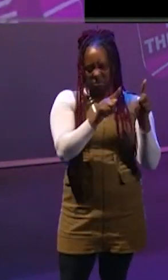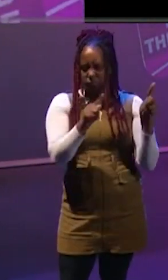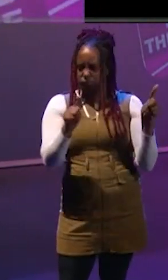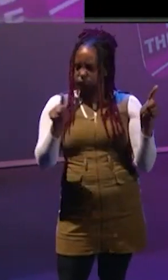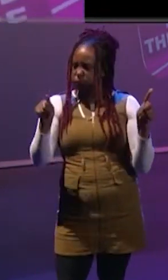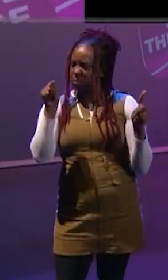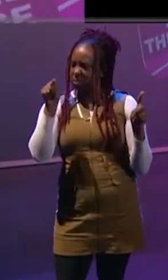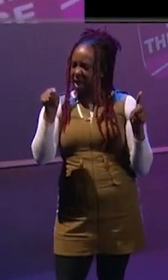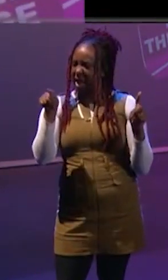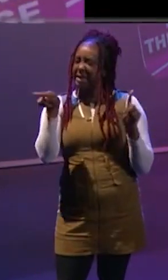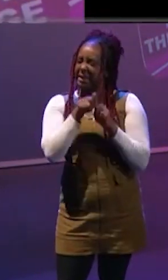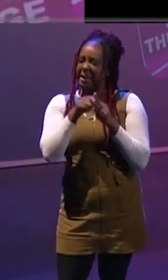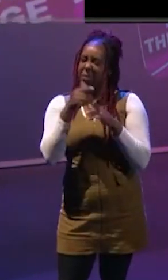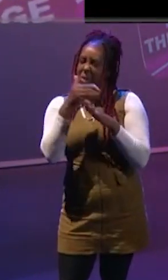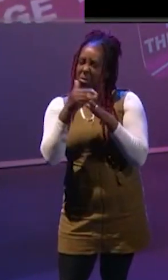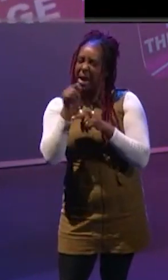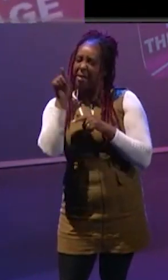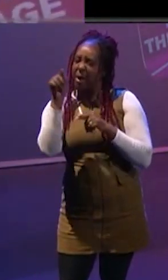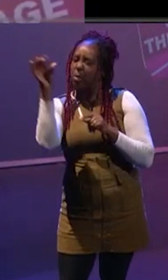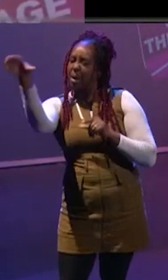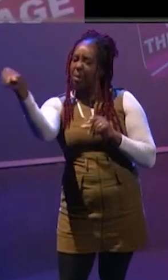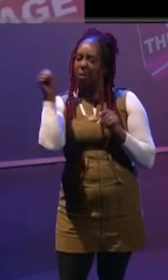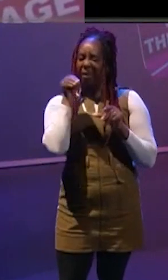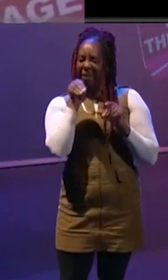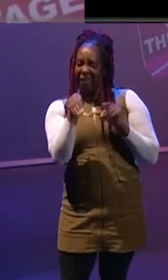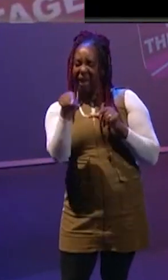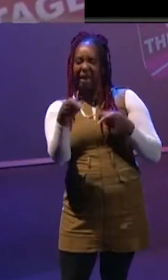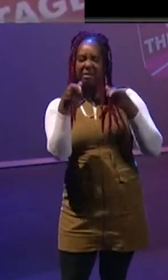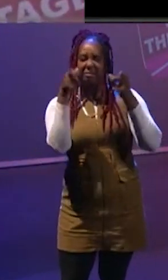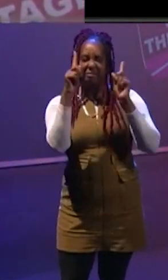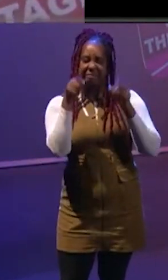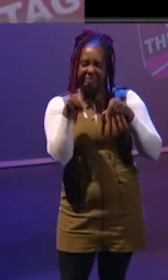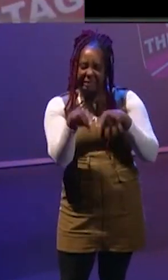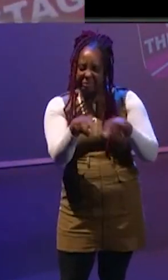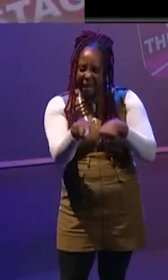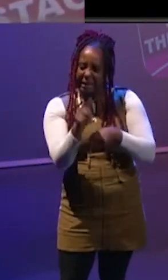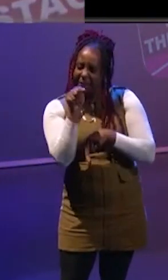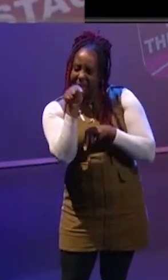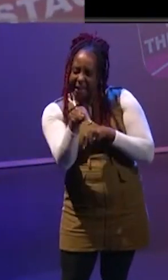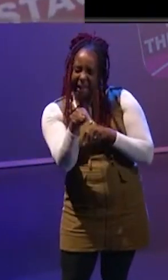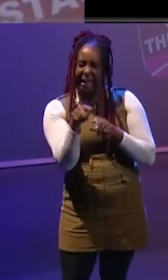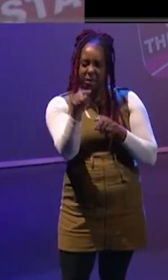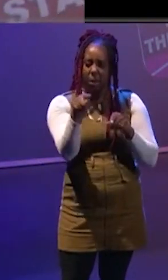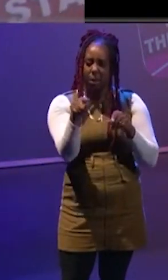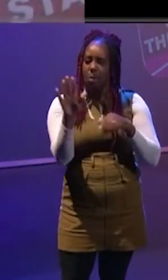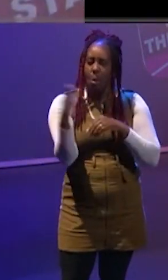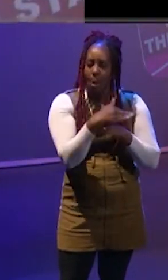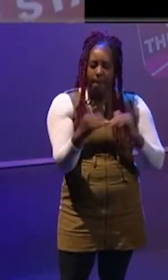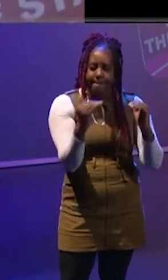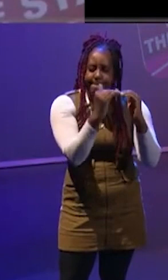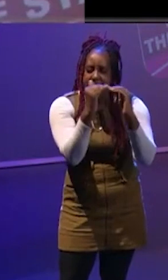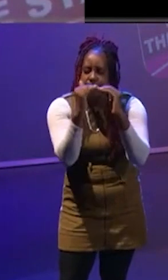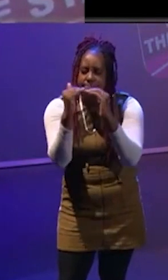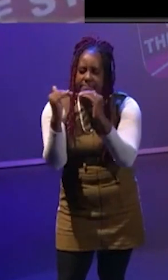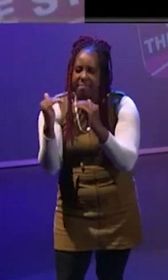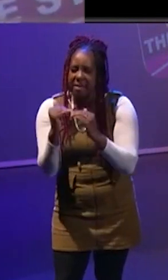really well for where my career is at, for where this artist's career is at, for where the director's career is at, and all of us are in line for this project, and